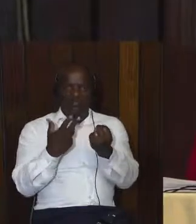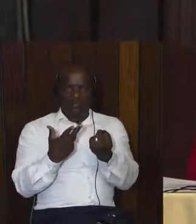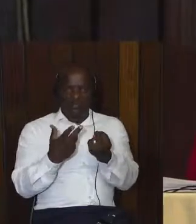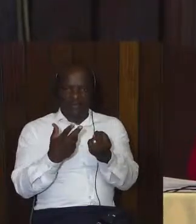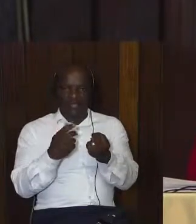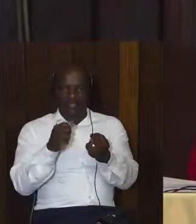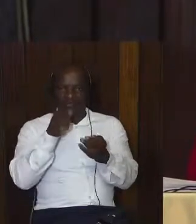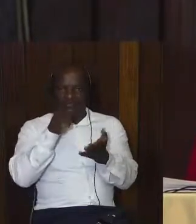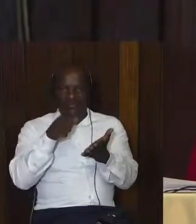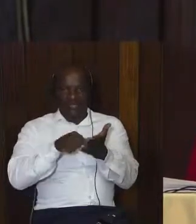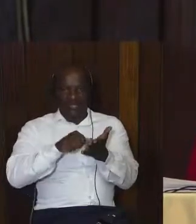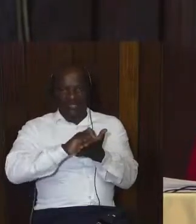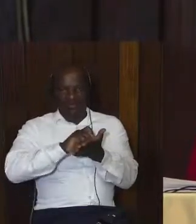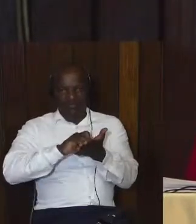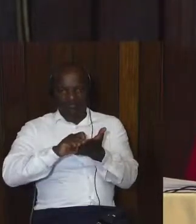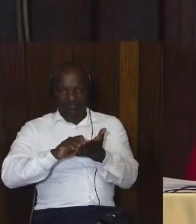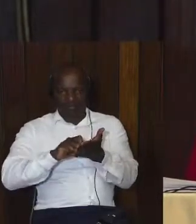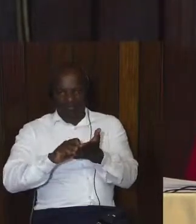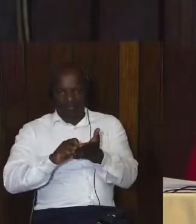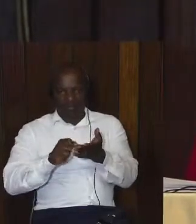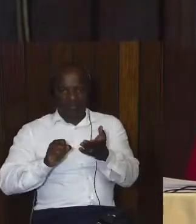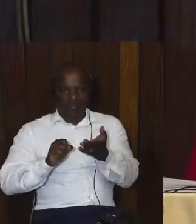letter.